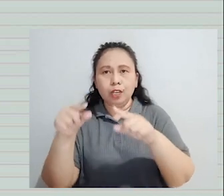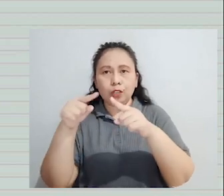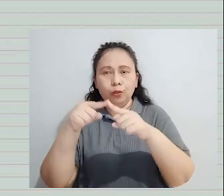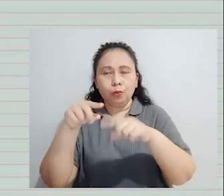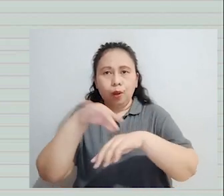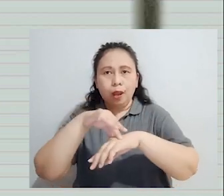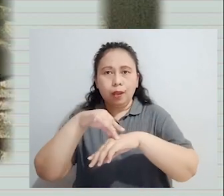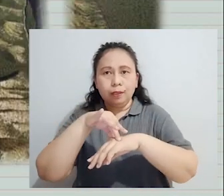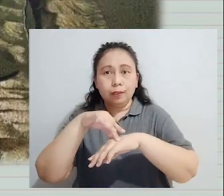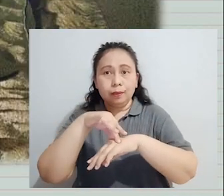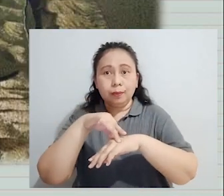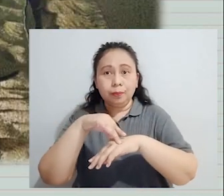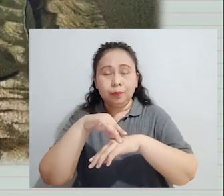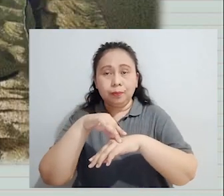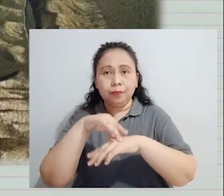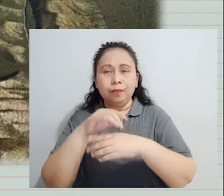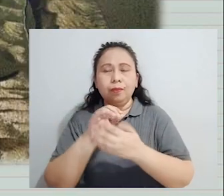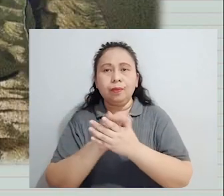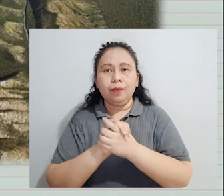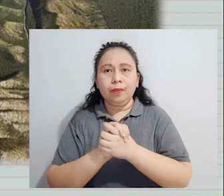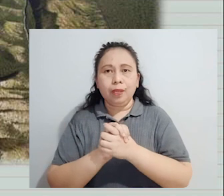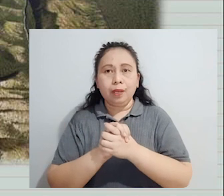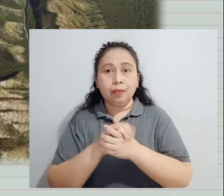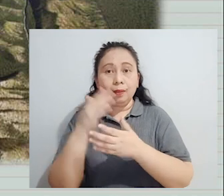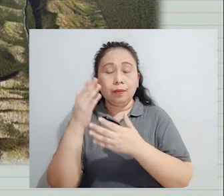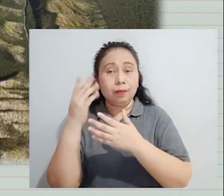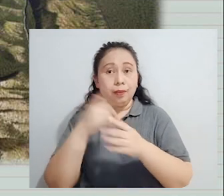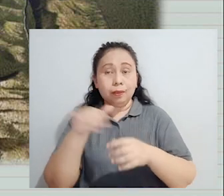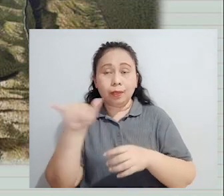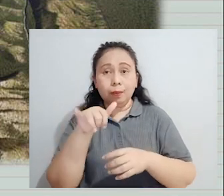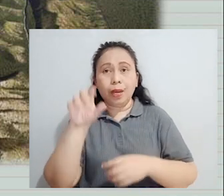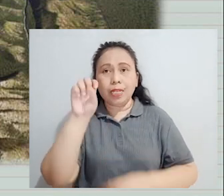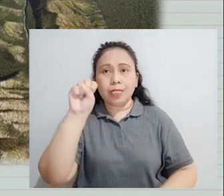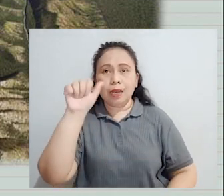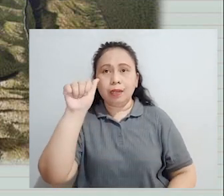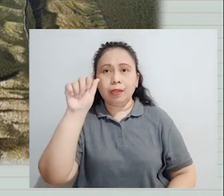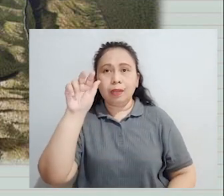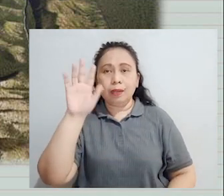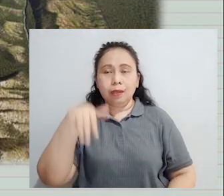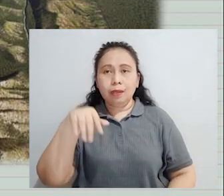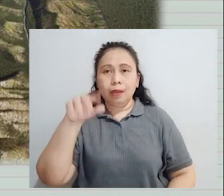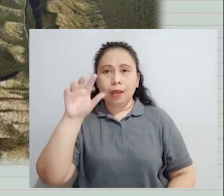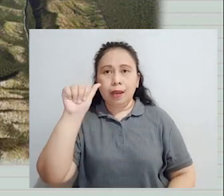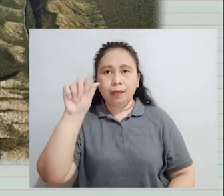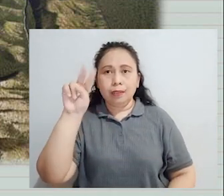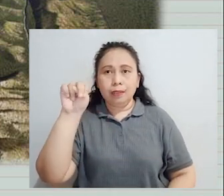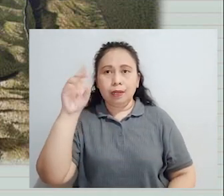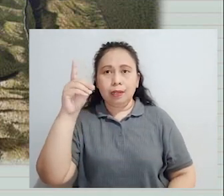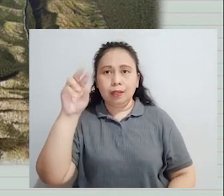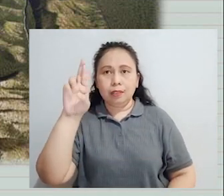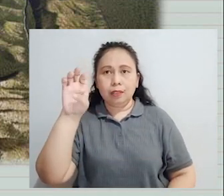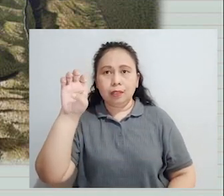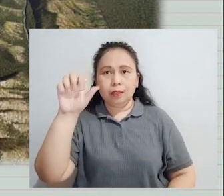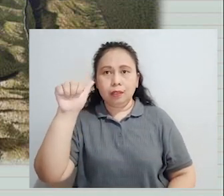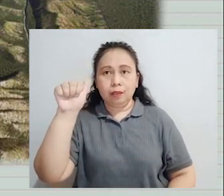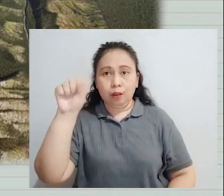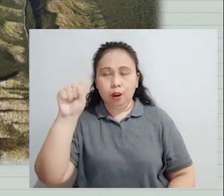San Andreas Fault in California, USA is a famous example for this type of plate boundary.